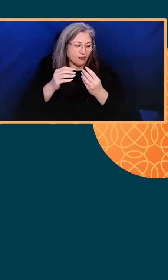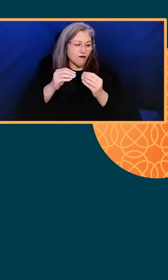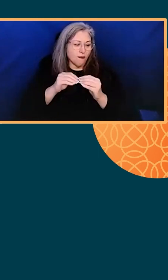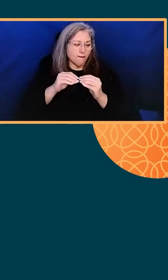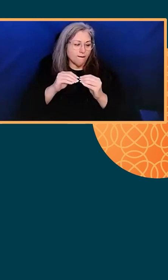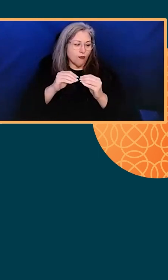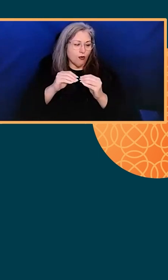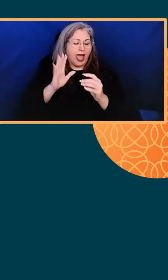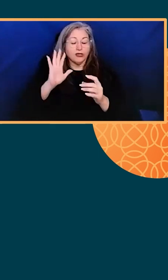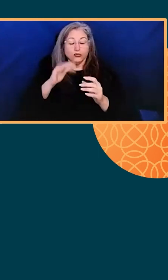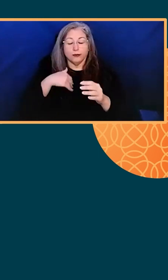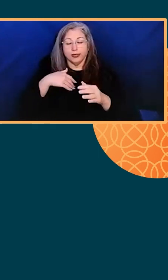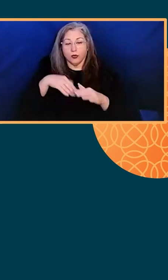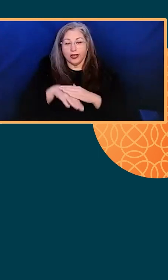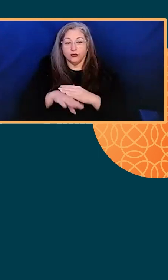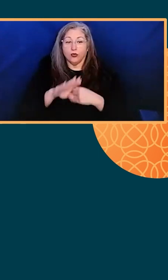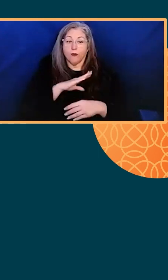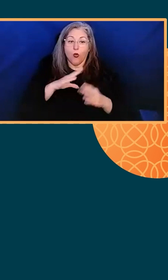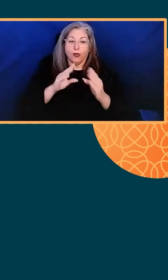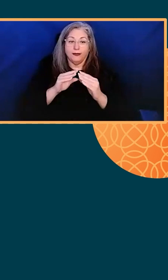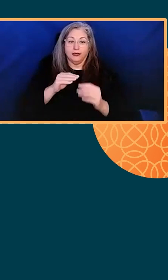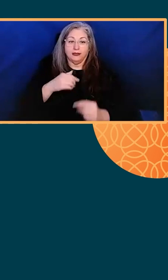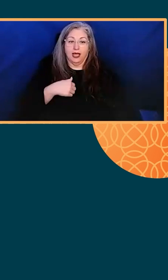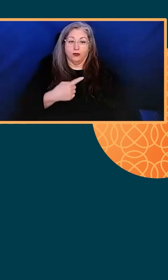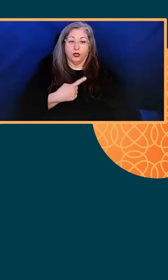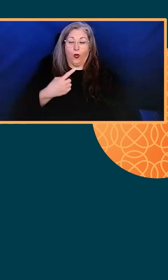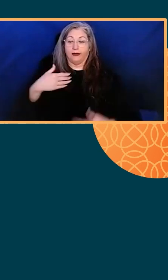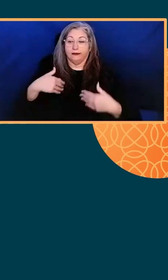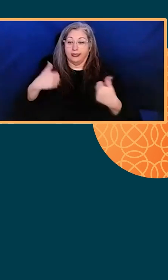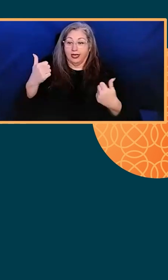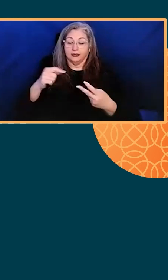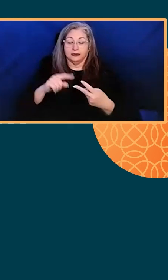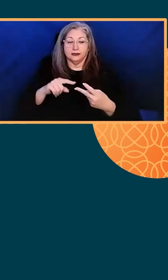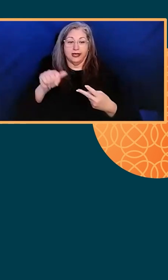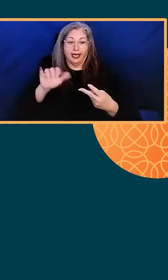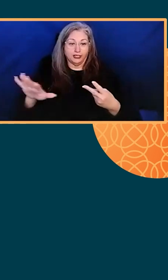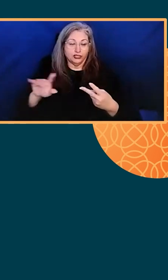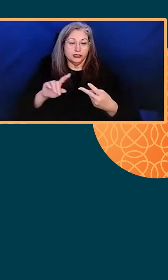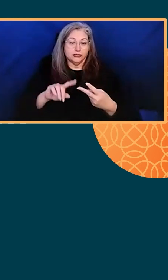I used to walk into board meetings being the 1, youngest, 2, Asian,